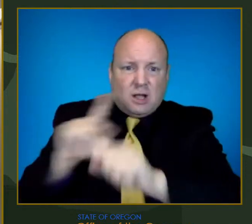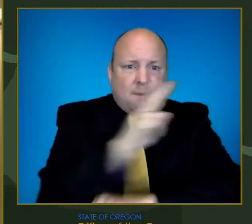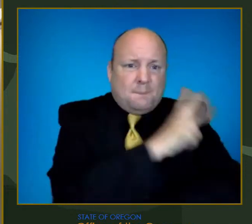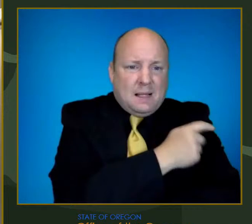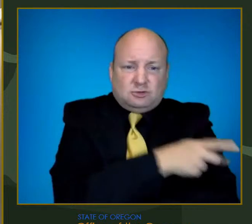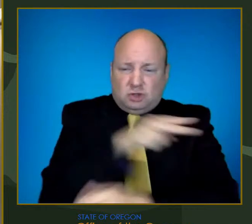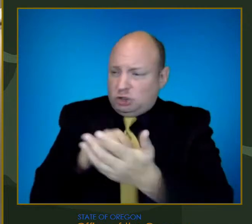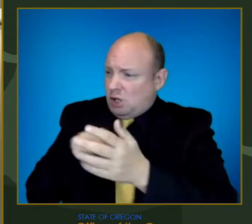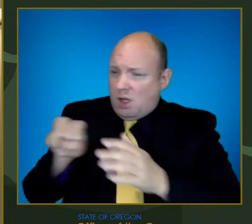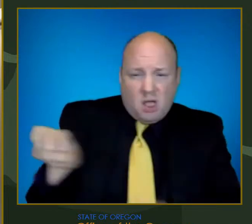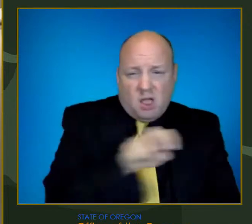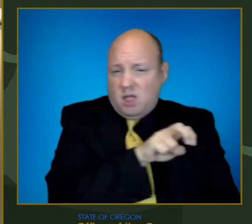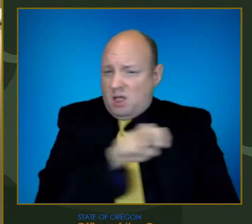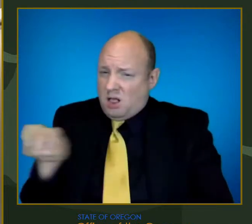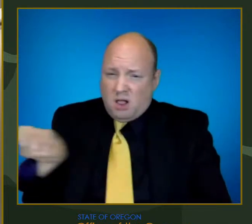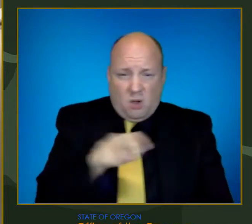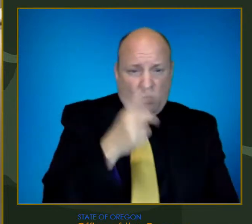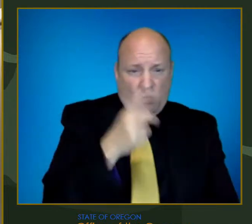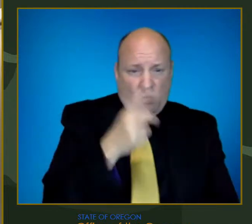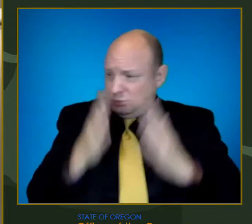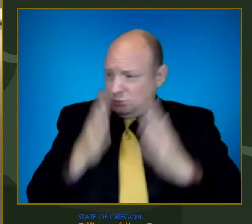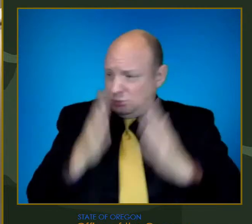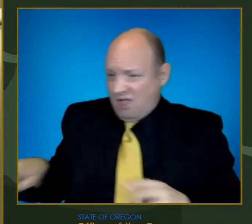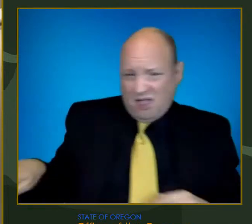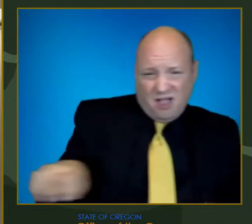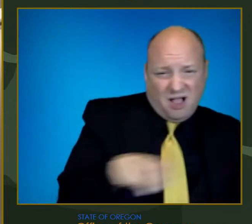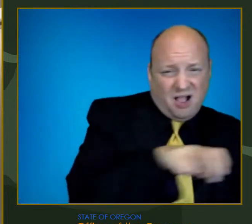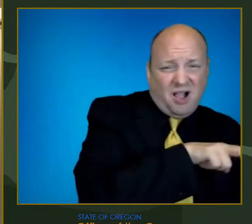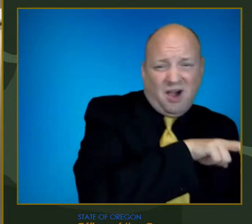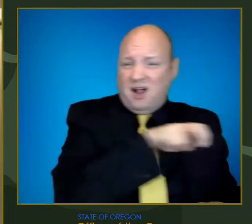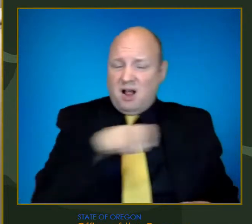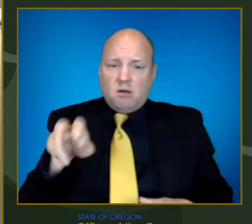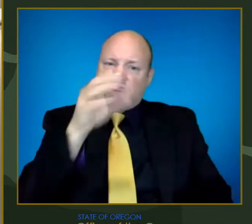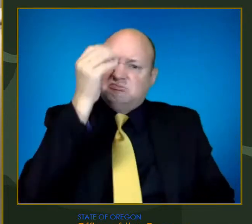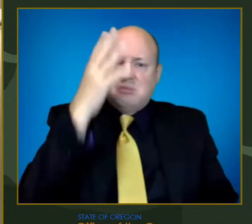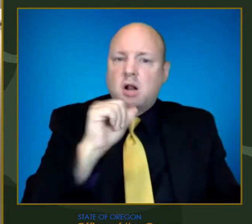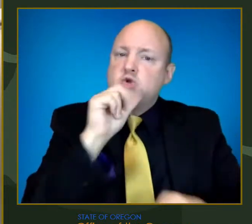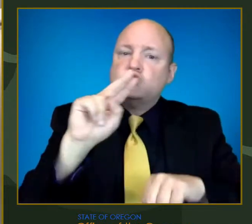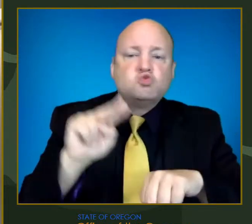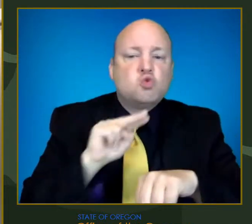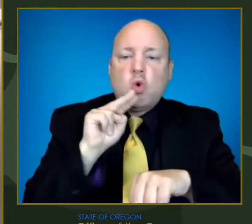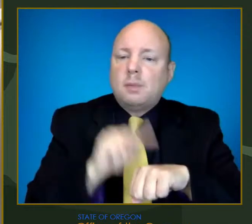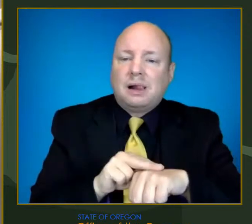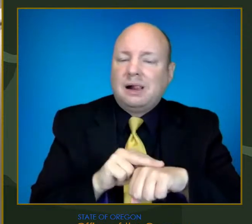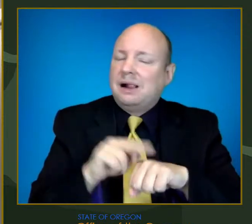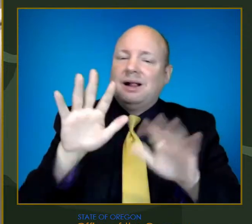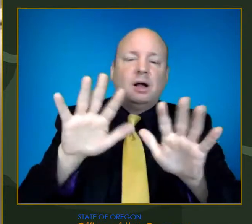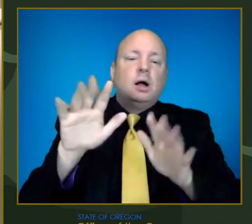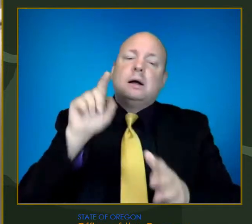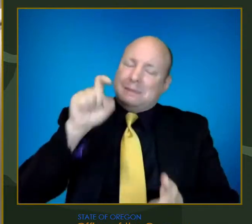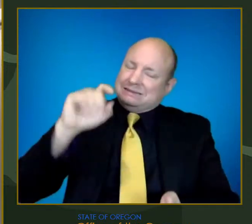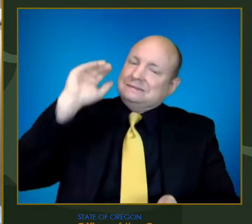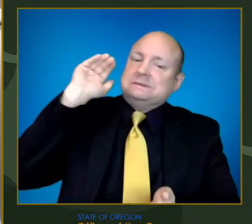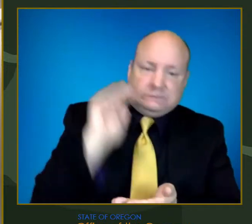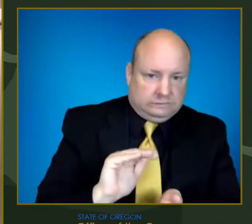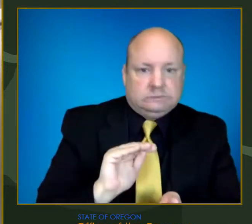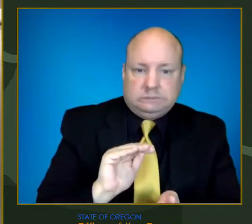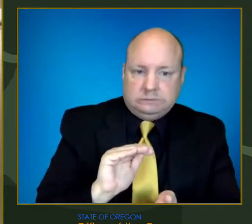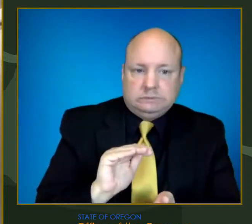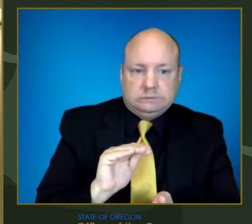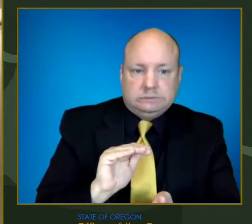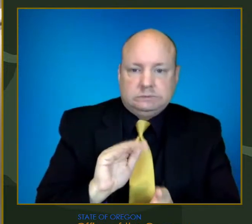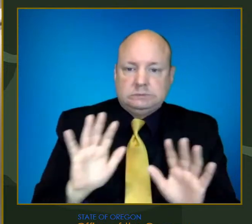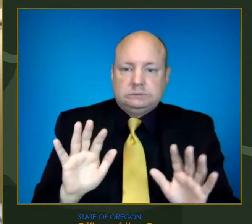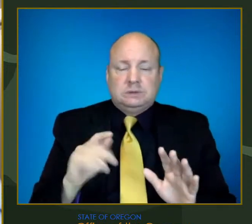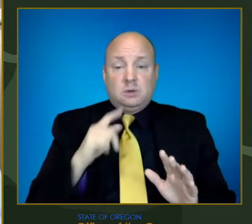normal care as much as possible. We really need to curb the spread of this disease. You know, what scares me the most about this is what's already been alluded